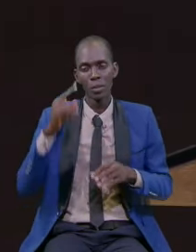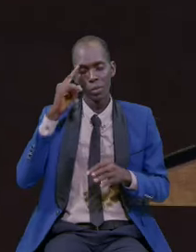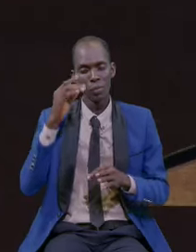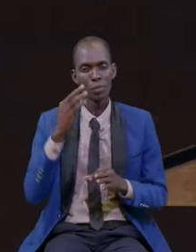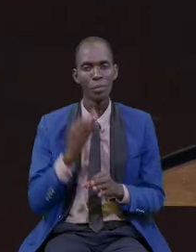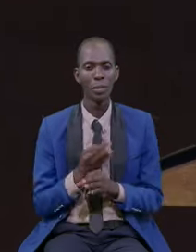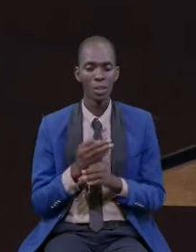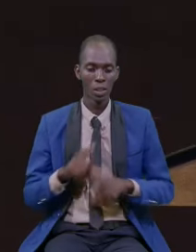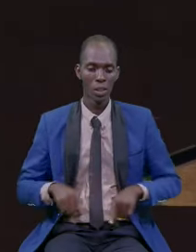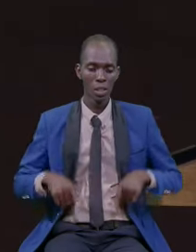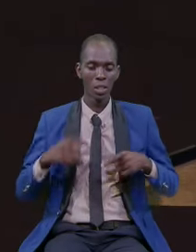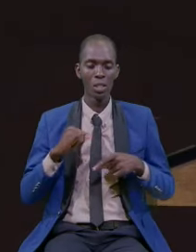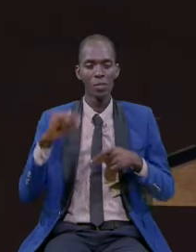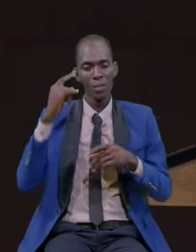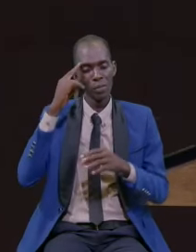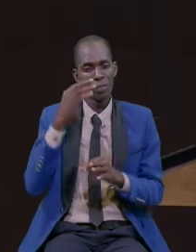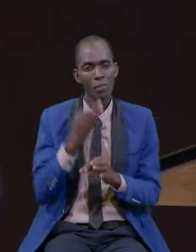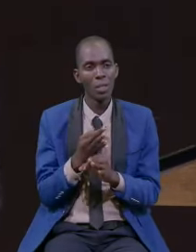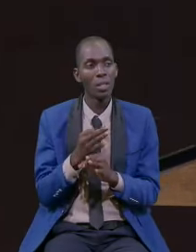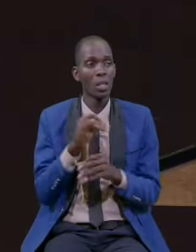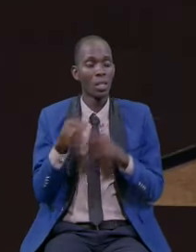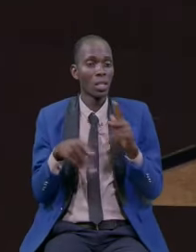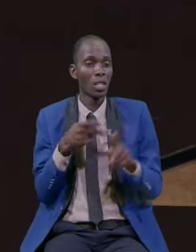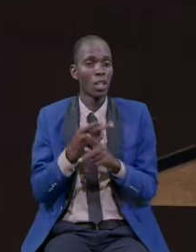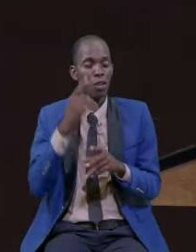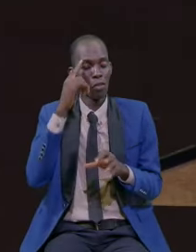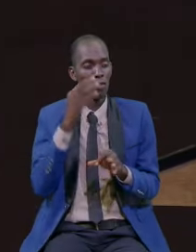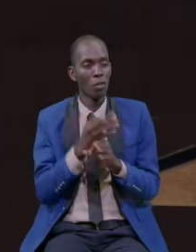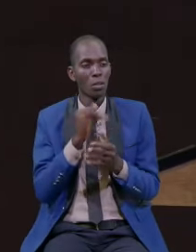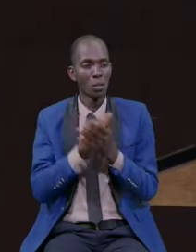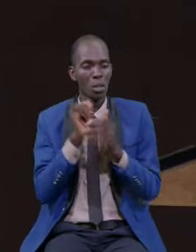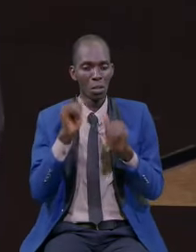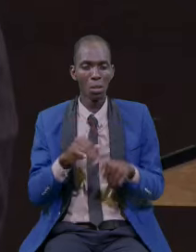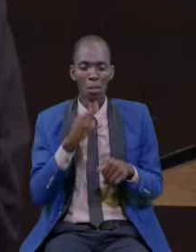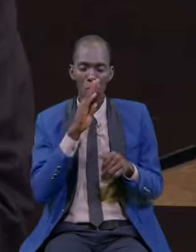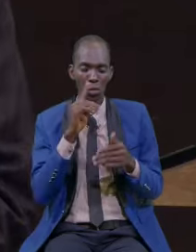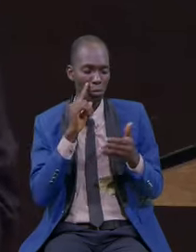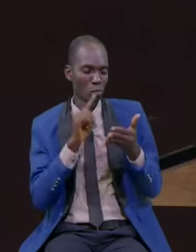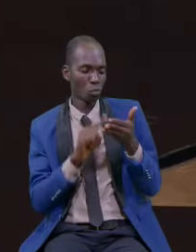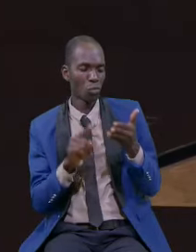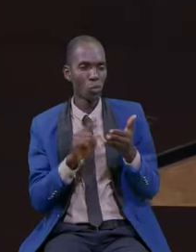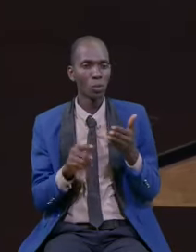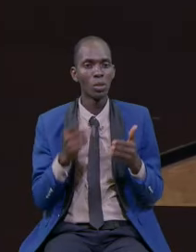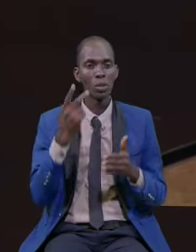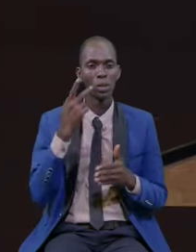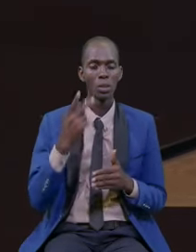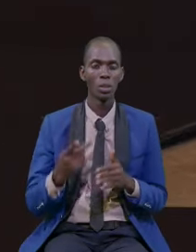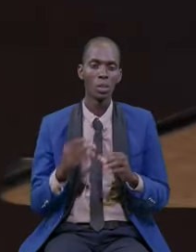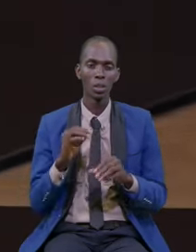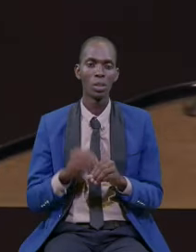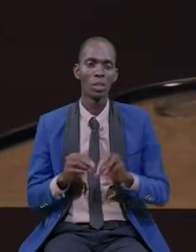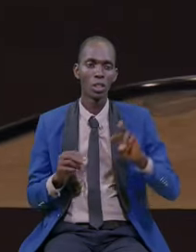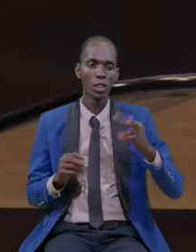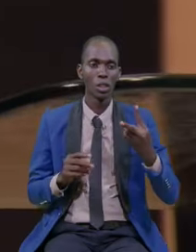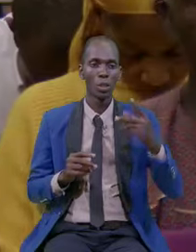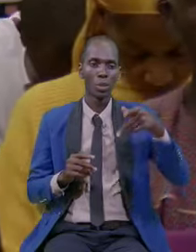faith that can be observable because it is obedient faith. 2 Peter chapter